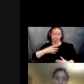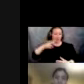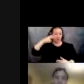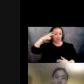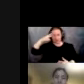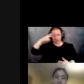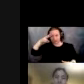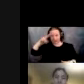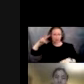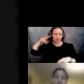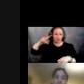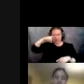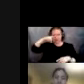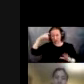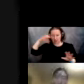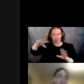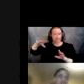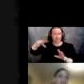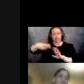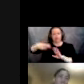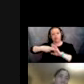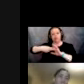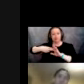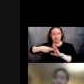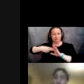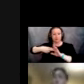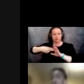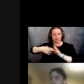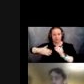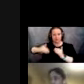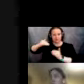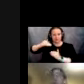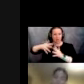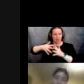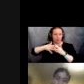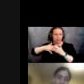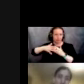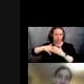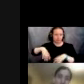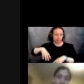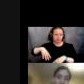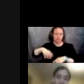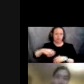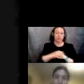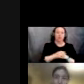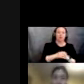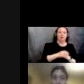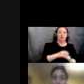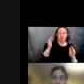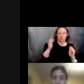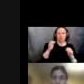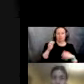than if you had a non-Japanese mother. And so you were apparently more Americanized. And so